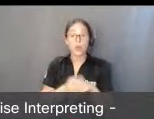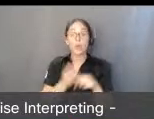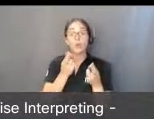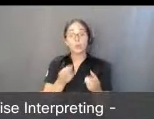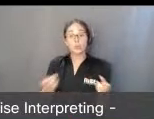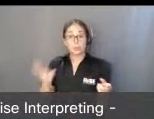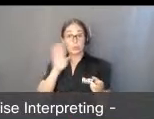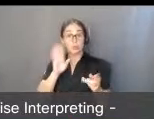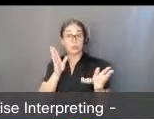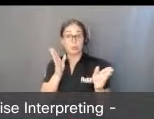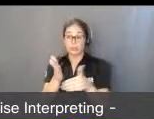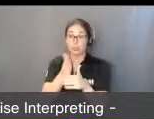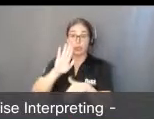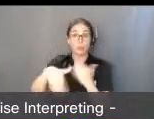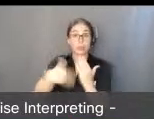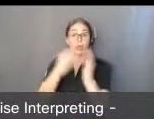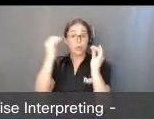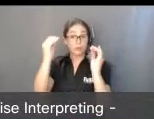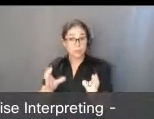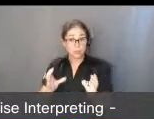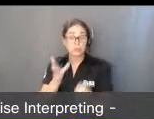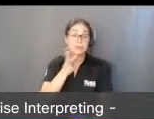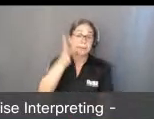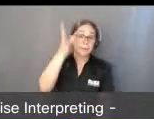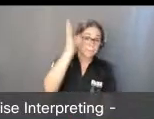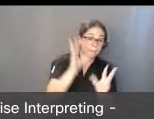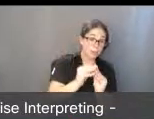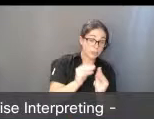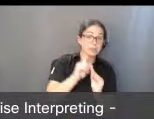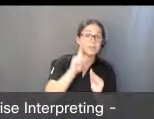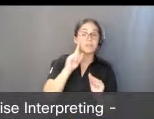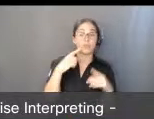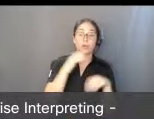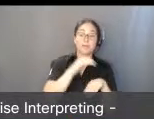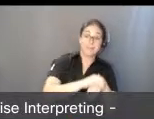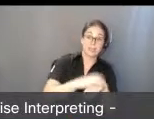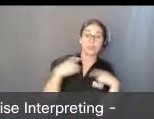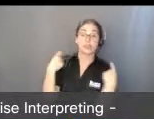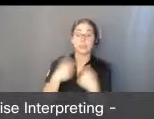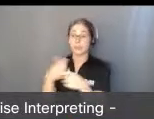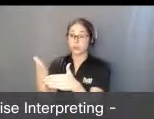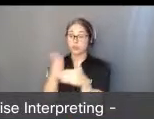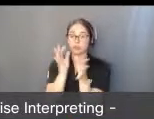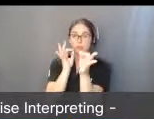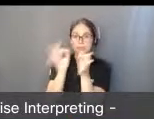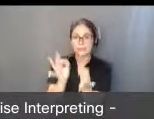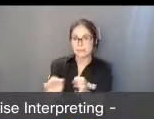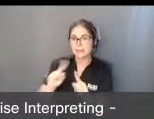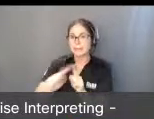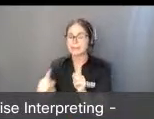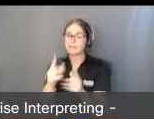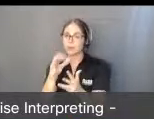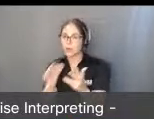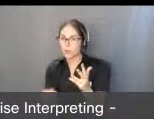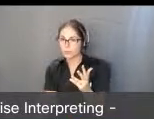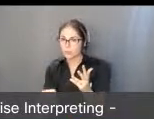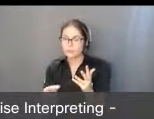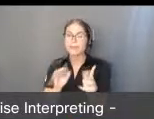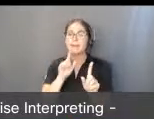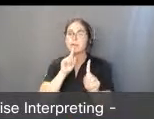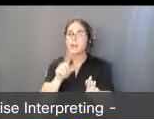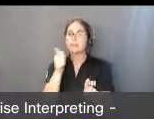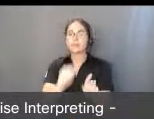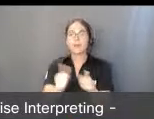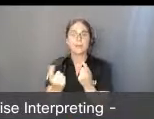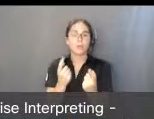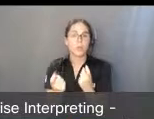teachers. Parent meetings were held in both English and Spanish to explain the instructional models available and to collect and answer any clarifying questions they